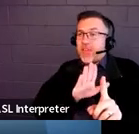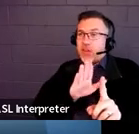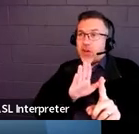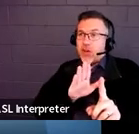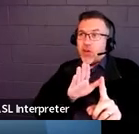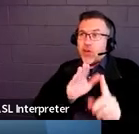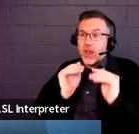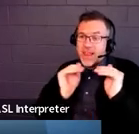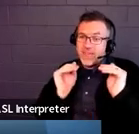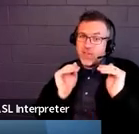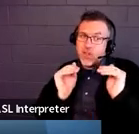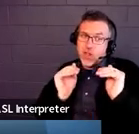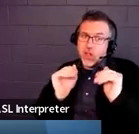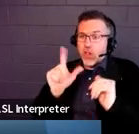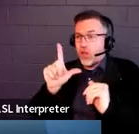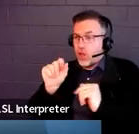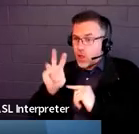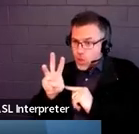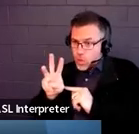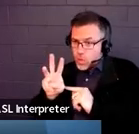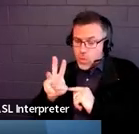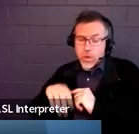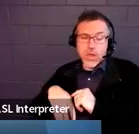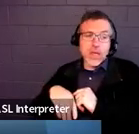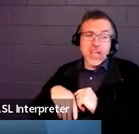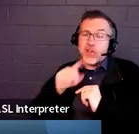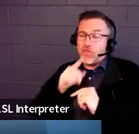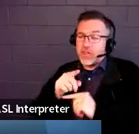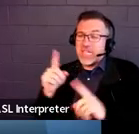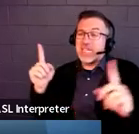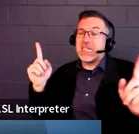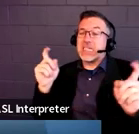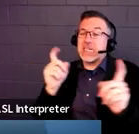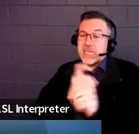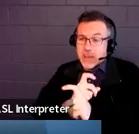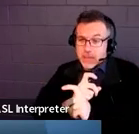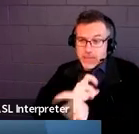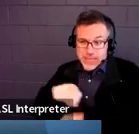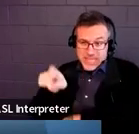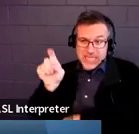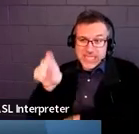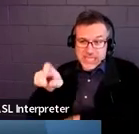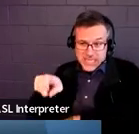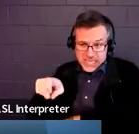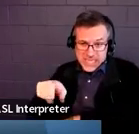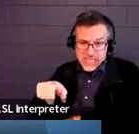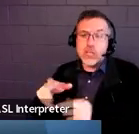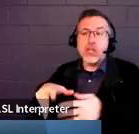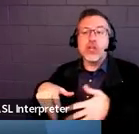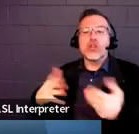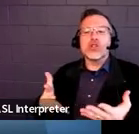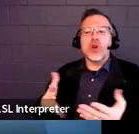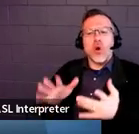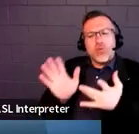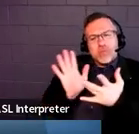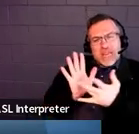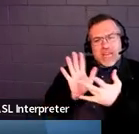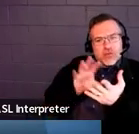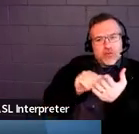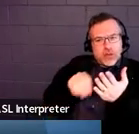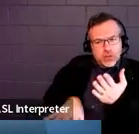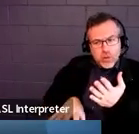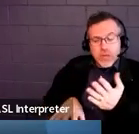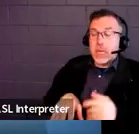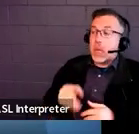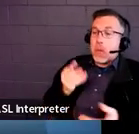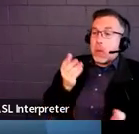are very low and his needs are very complex. So as a team at ninth grade, are we thinking about, he